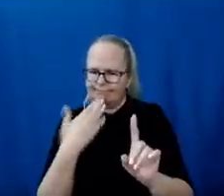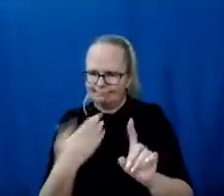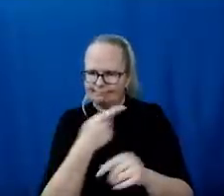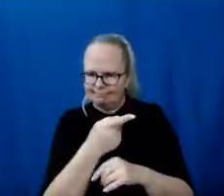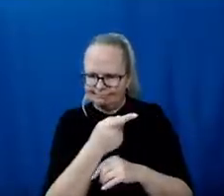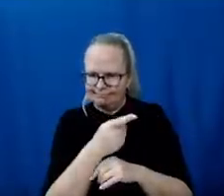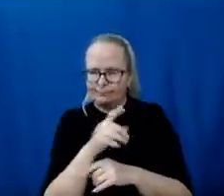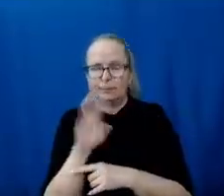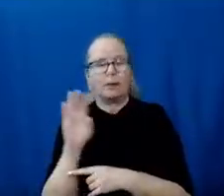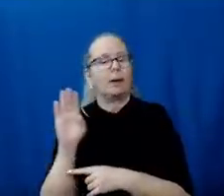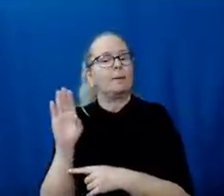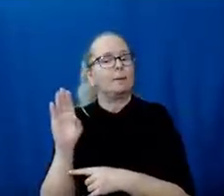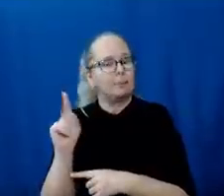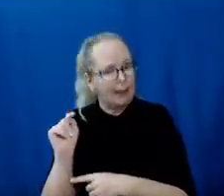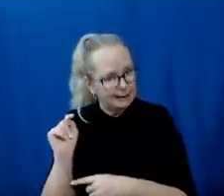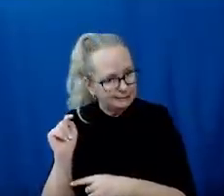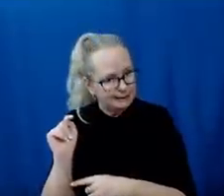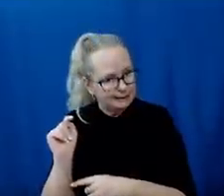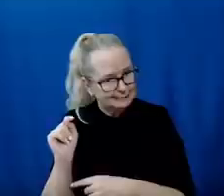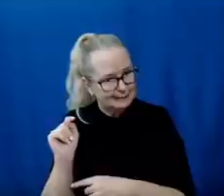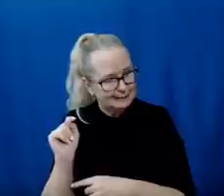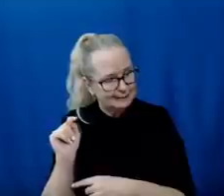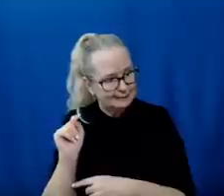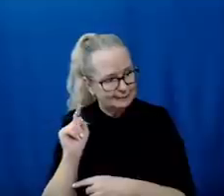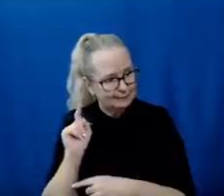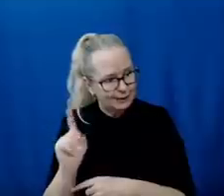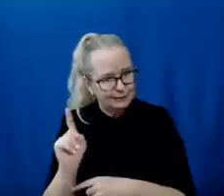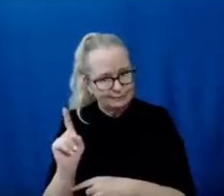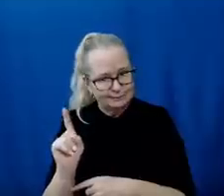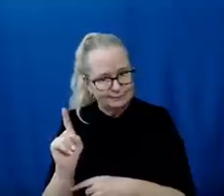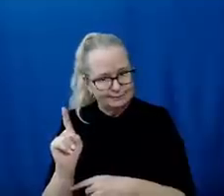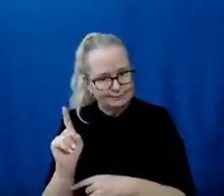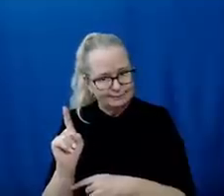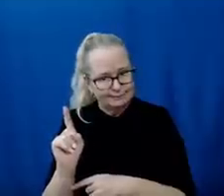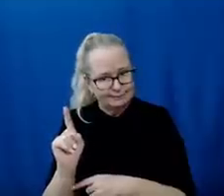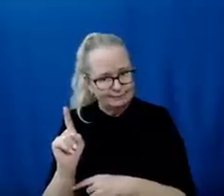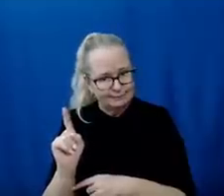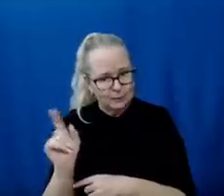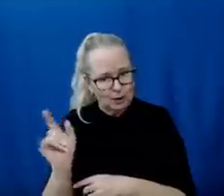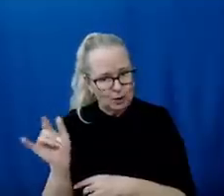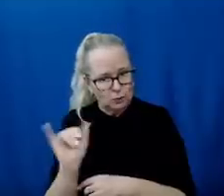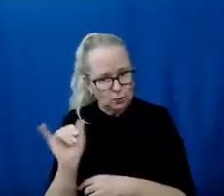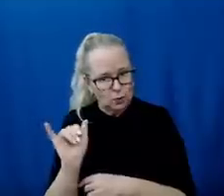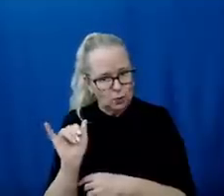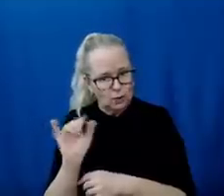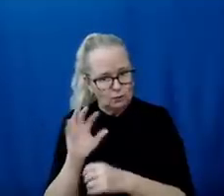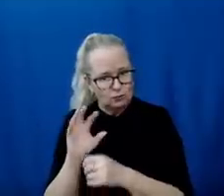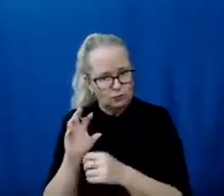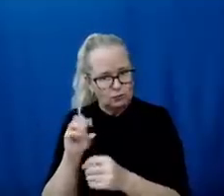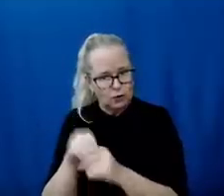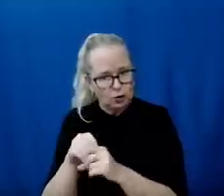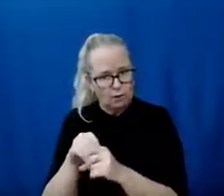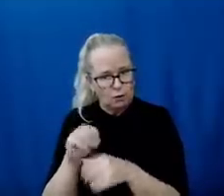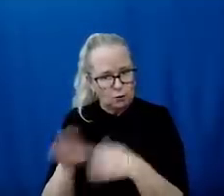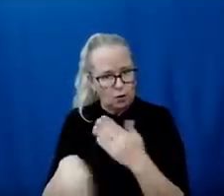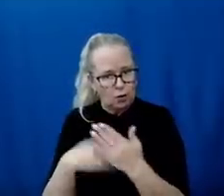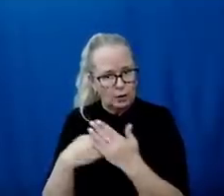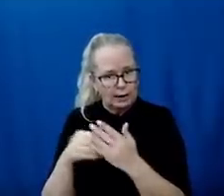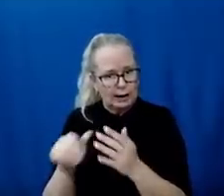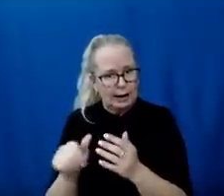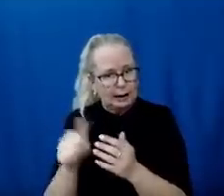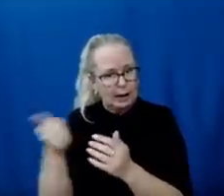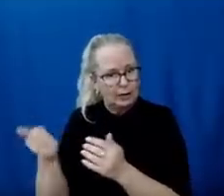need to do. But it also comes with all the other, I don't know if I would call